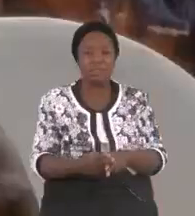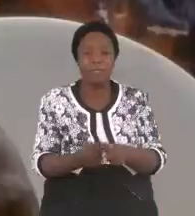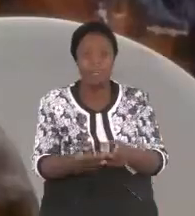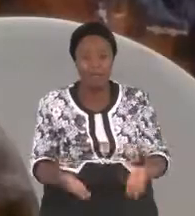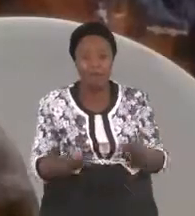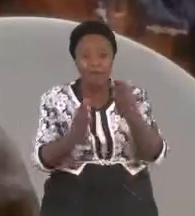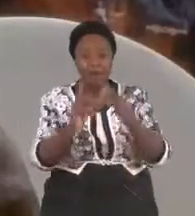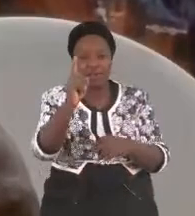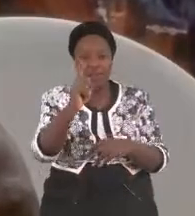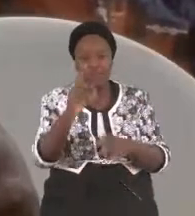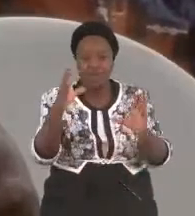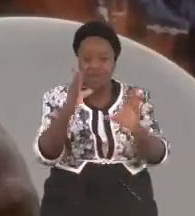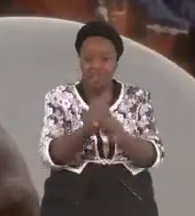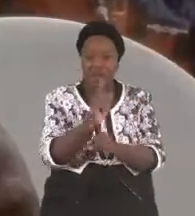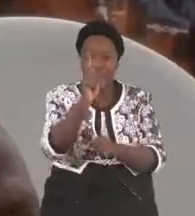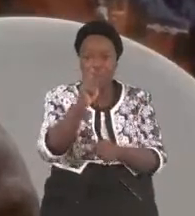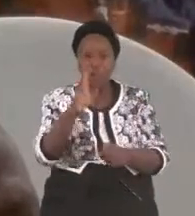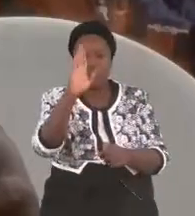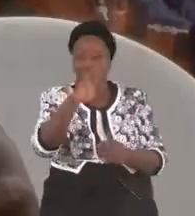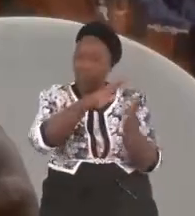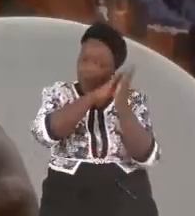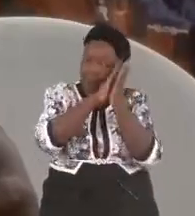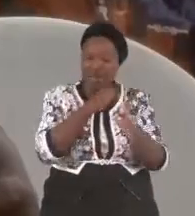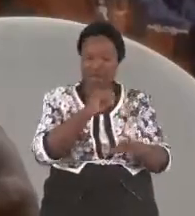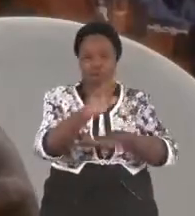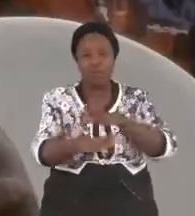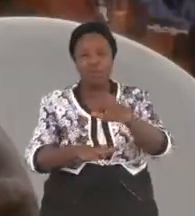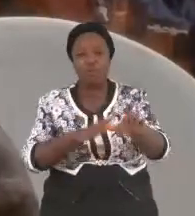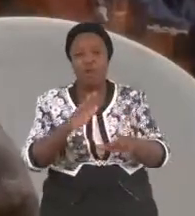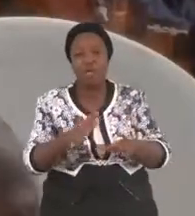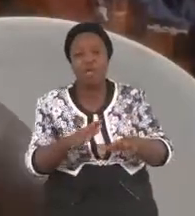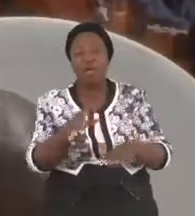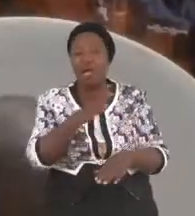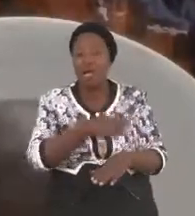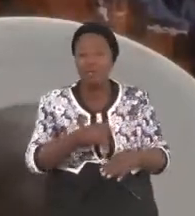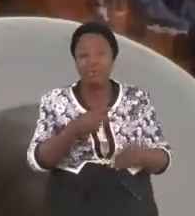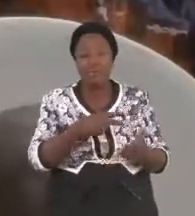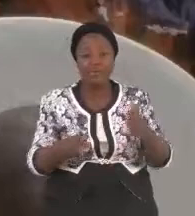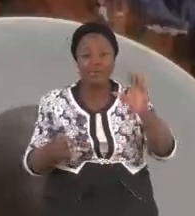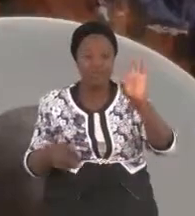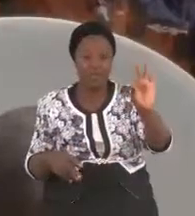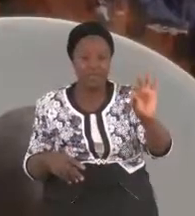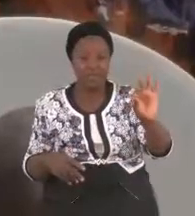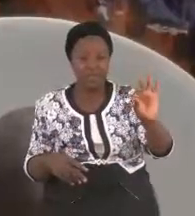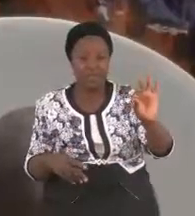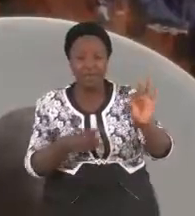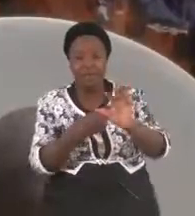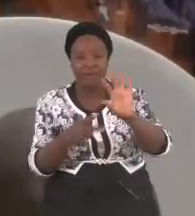Take up thy bed and walk. And then in verse 9, we're told